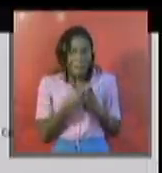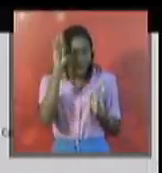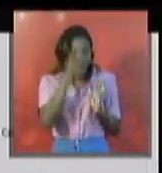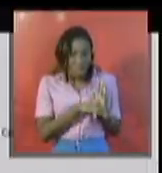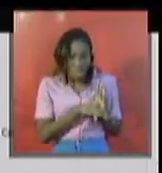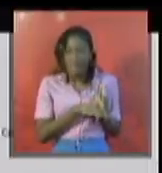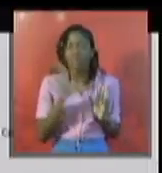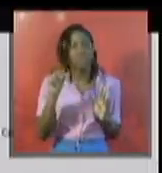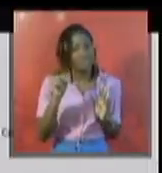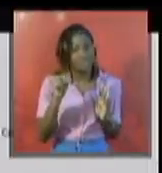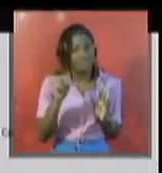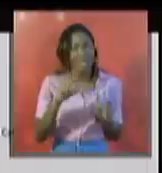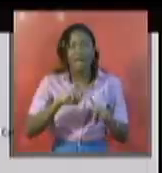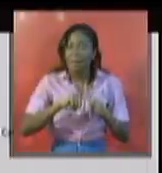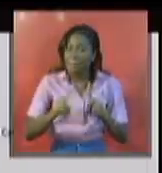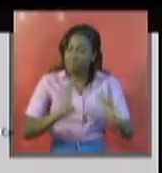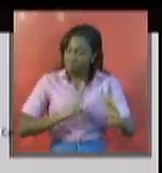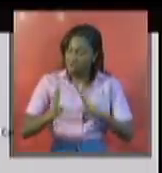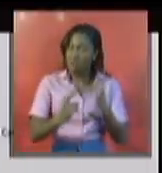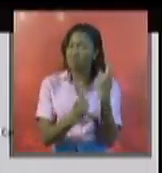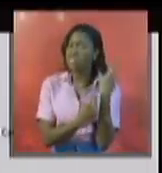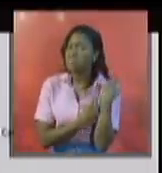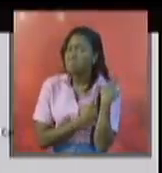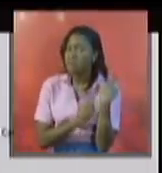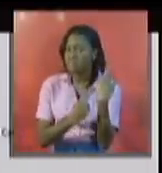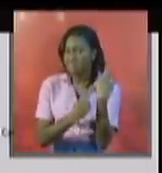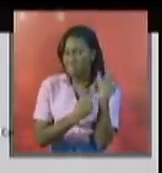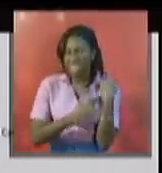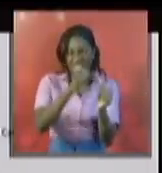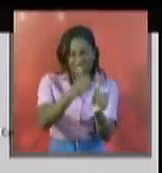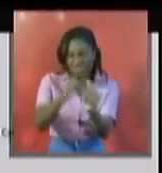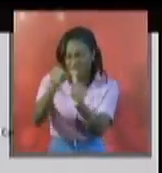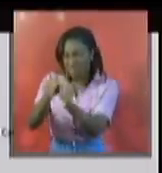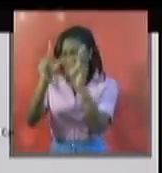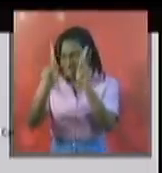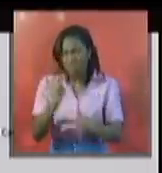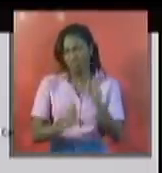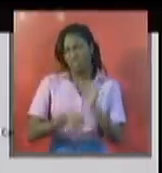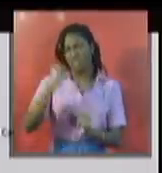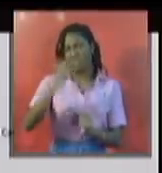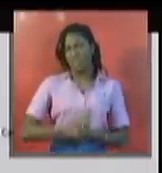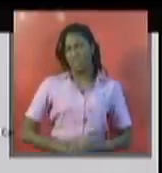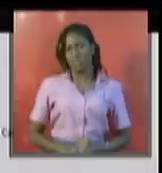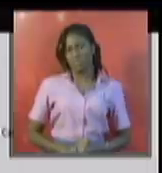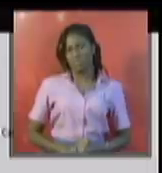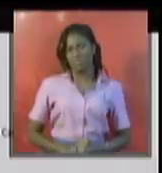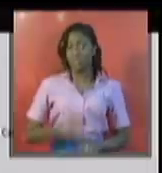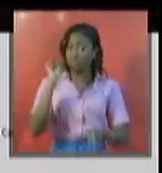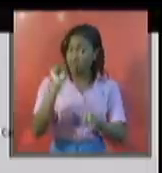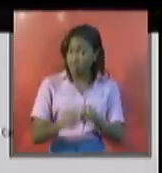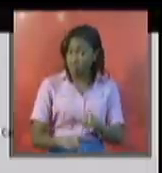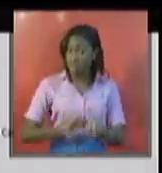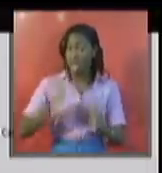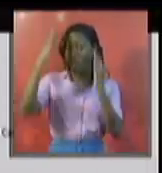personal responsibility on the part of every citizen in Trinidad and Tobago. So I hope